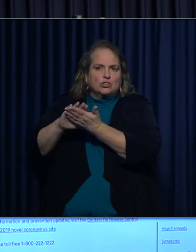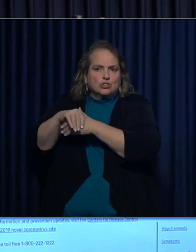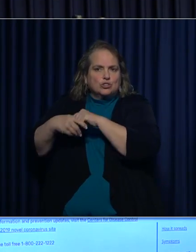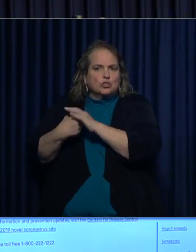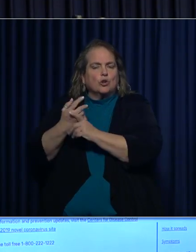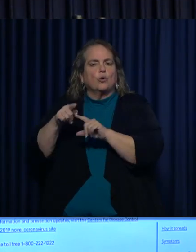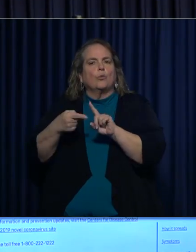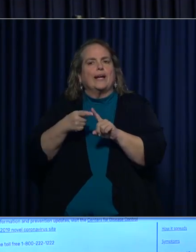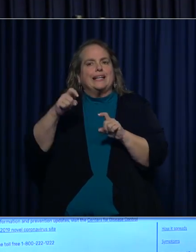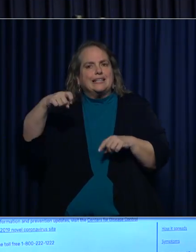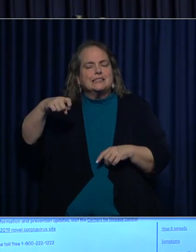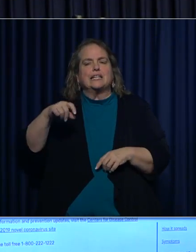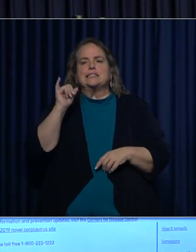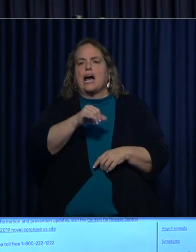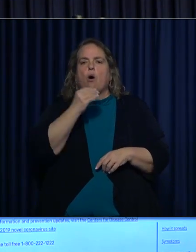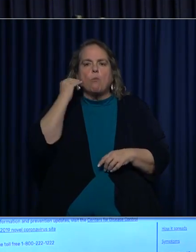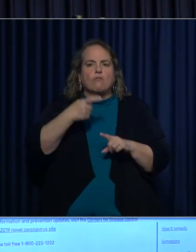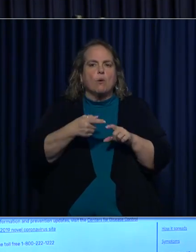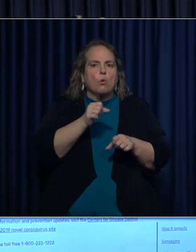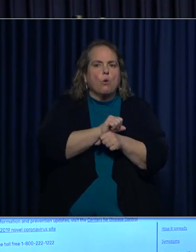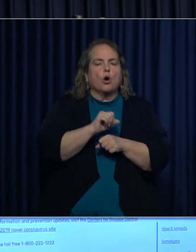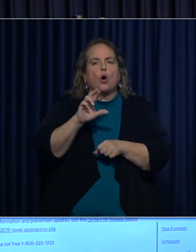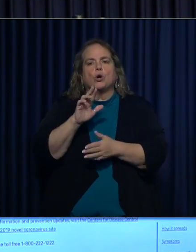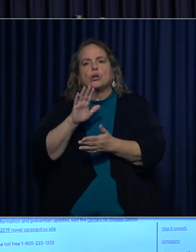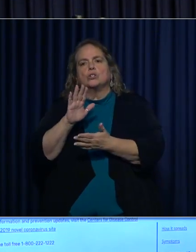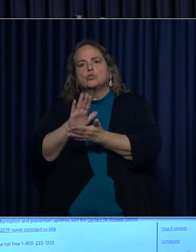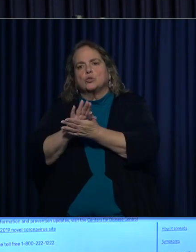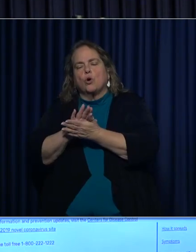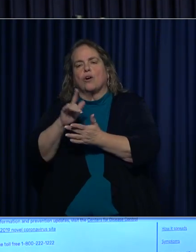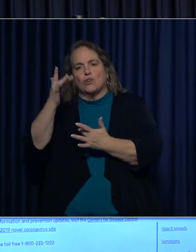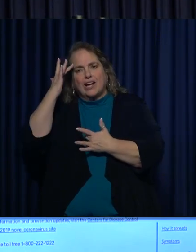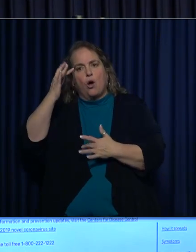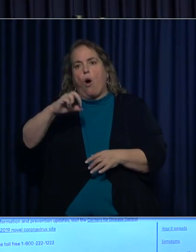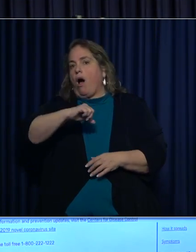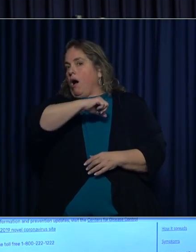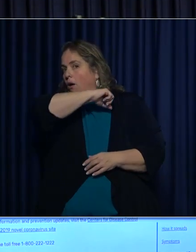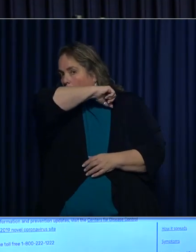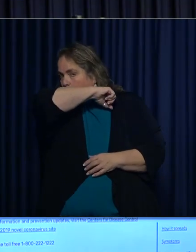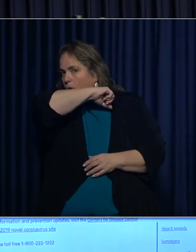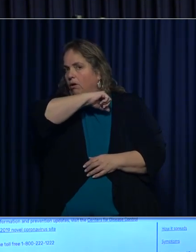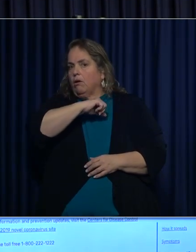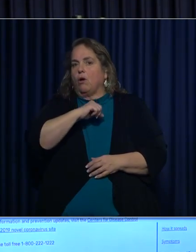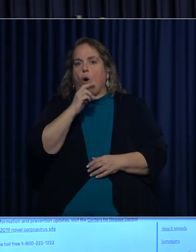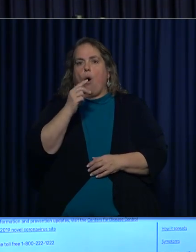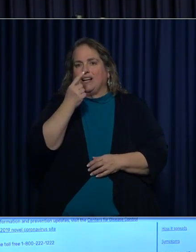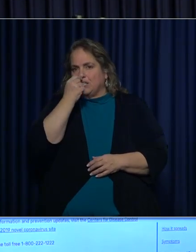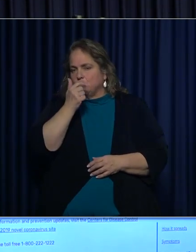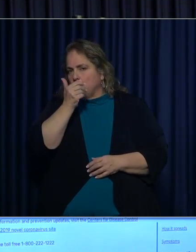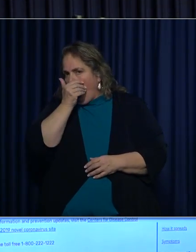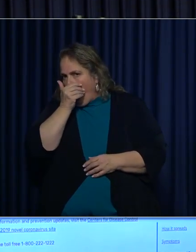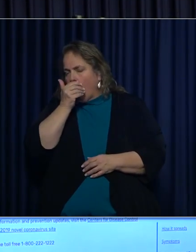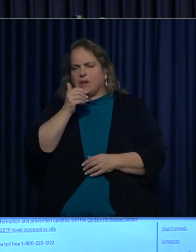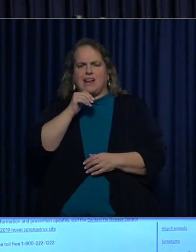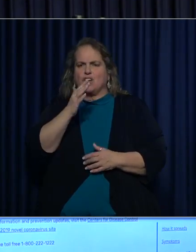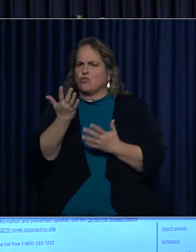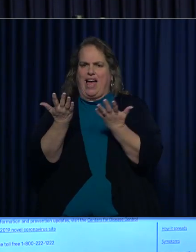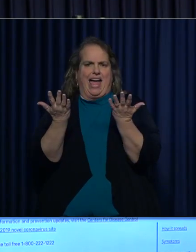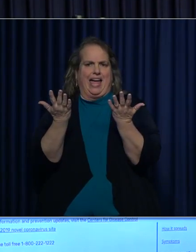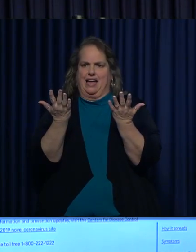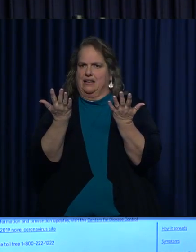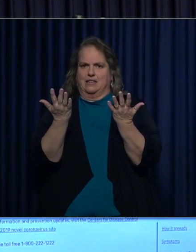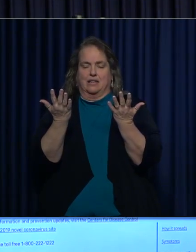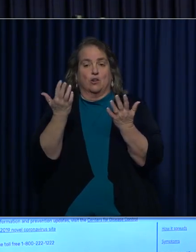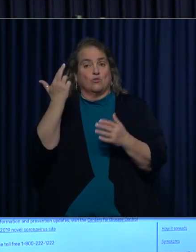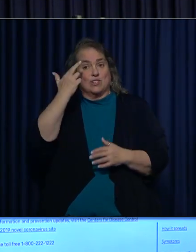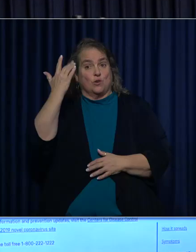necessary, stay home from work or school if you're ill, and cough into your sleeve or a tissue, not your hands. The reason we say those things is because, and